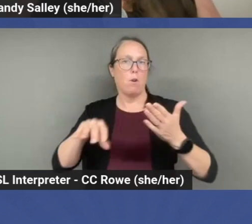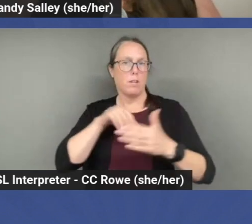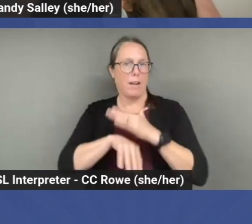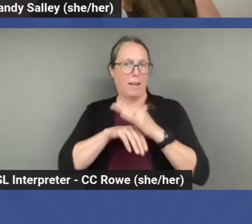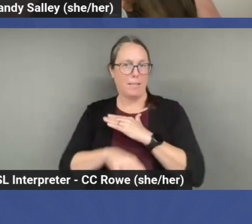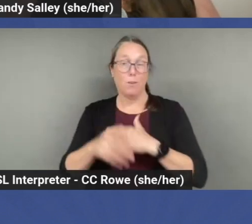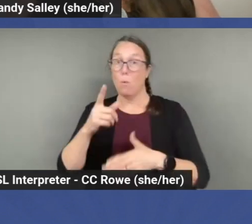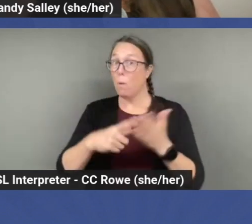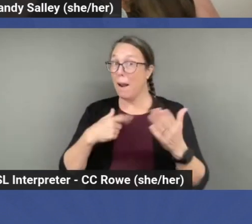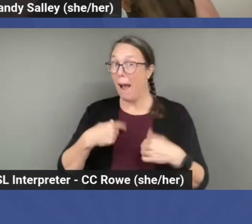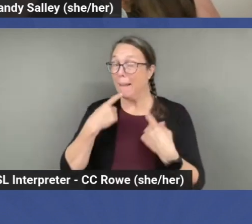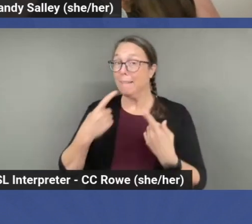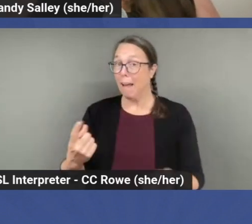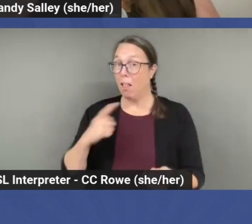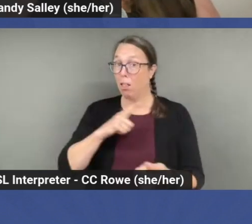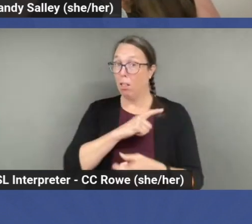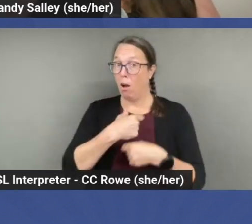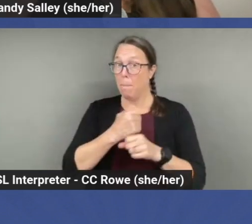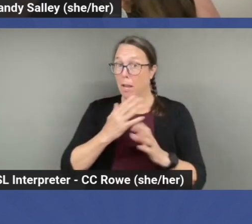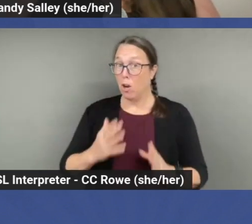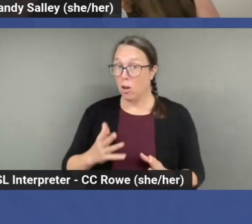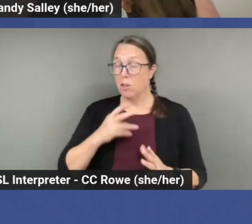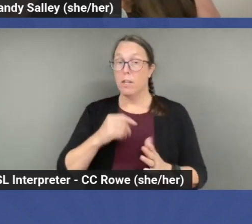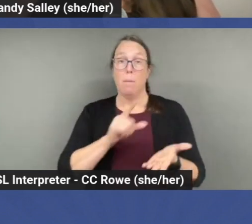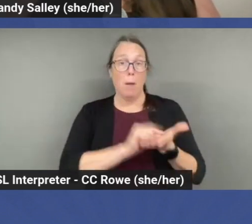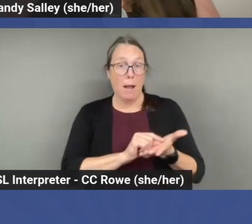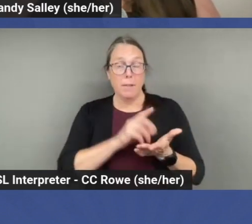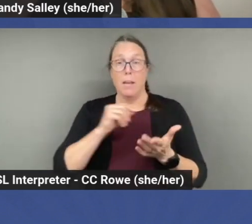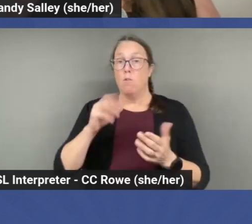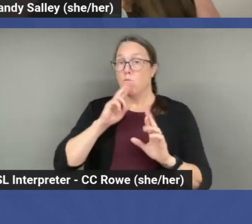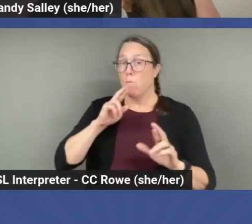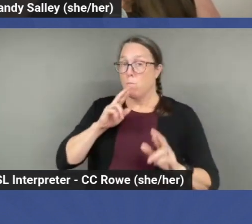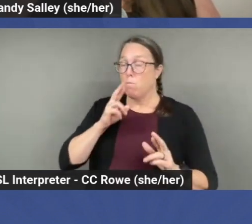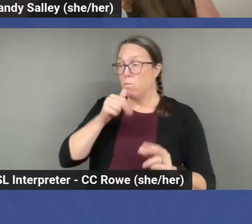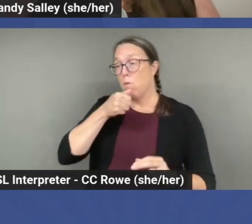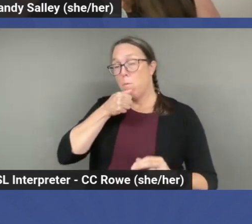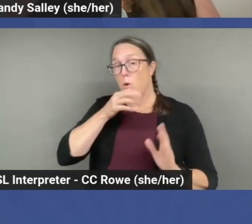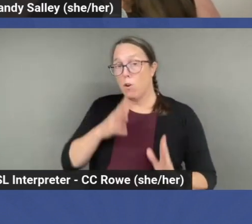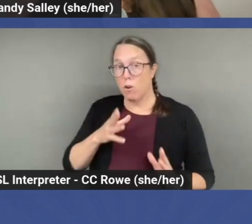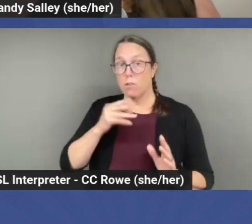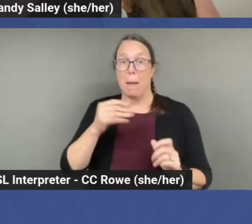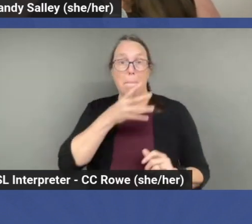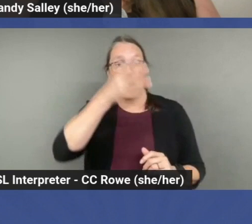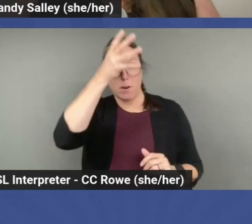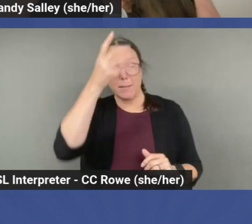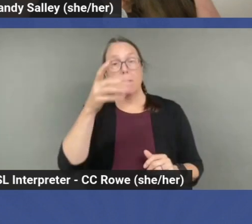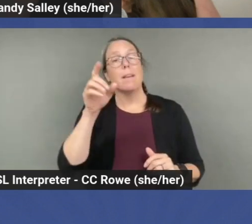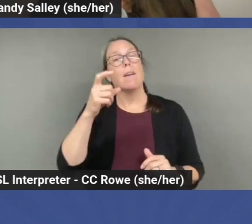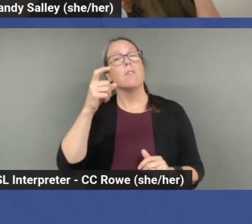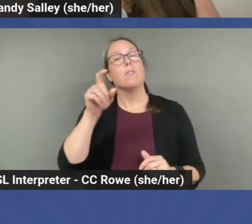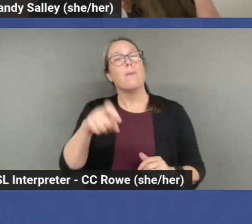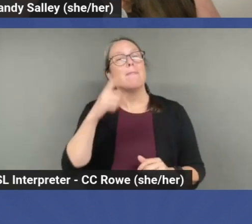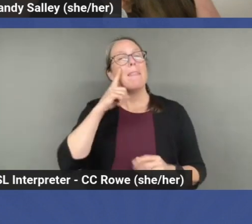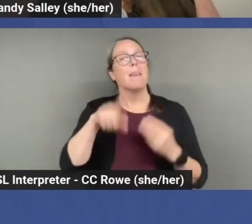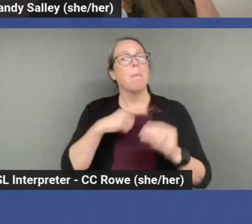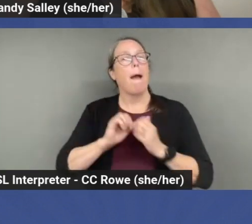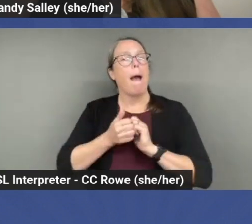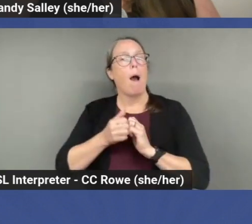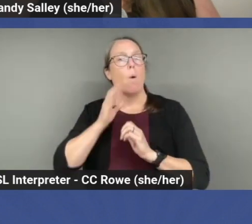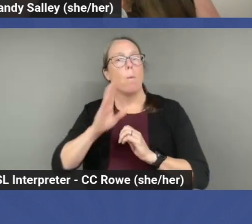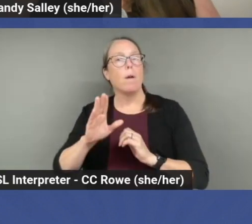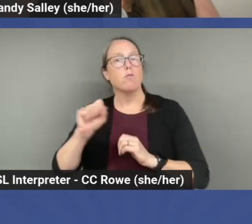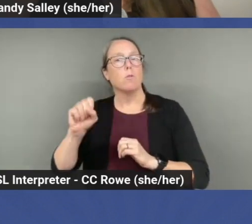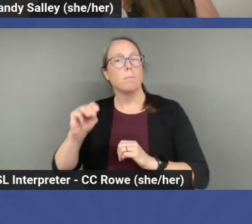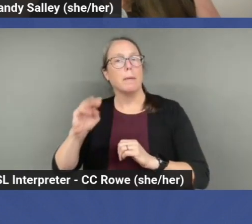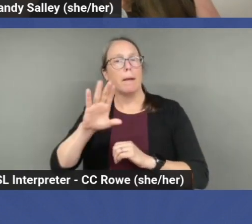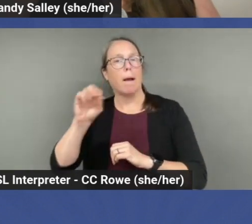time to lawmakers and reporters and press and parents is you have to think about how social media companies will act. And